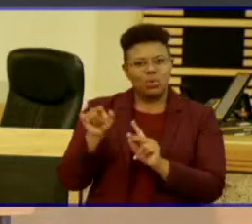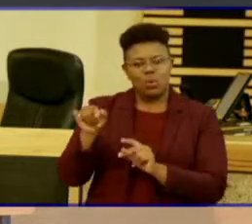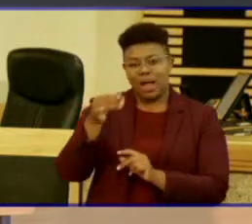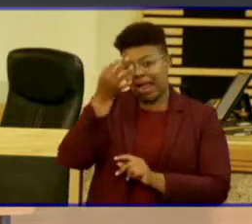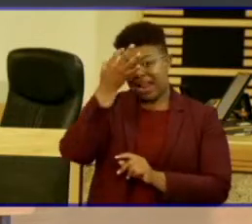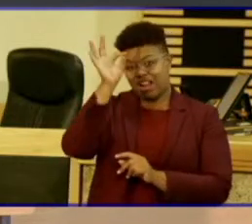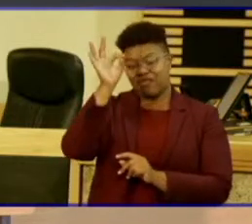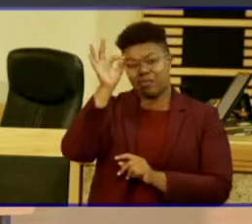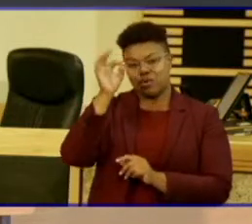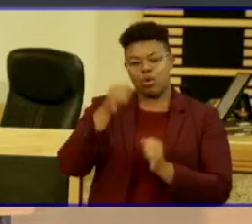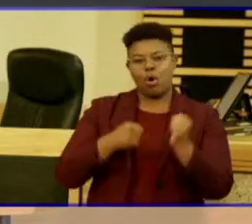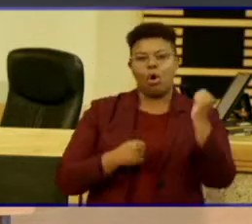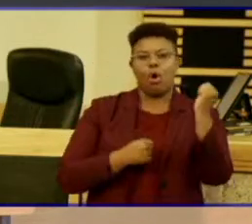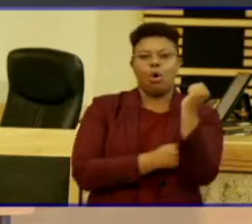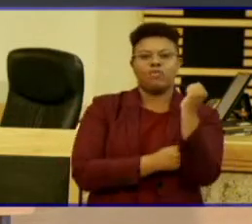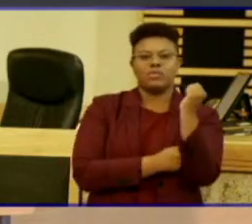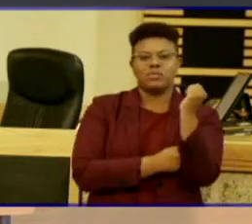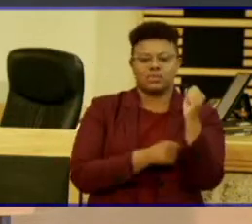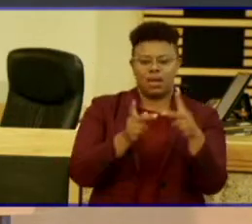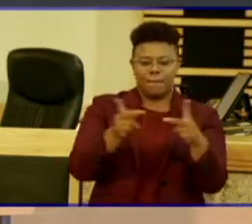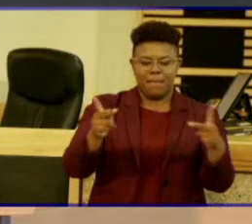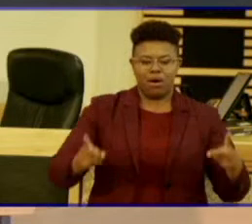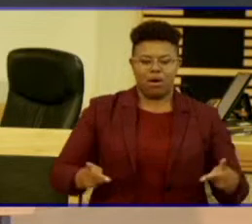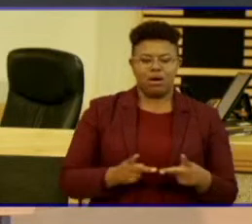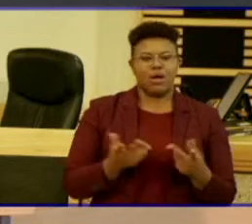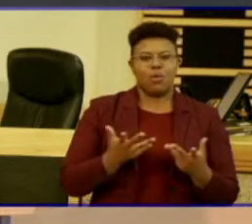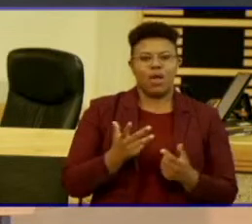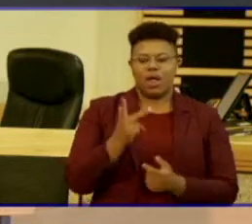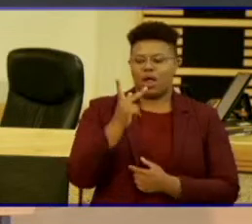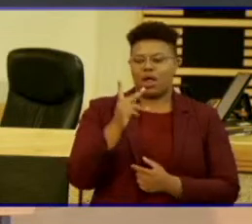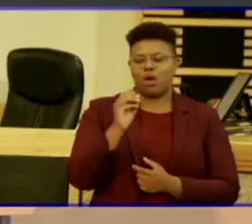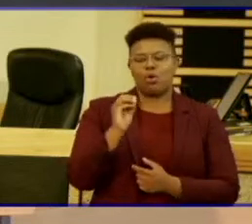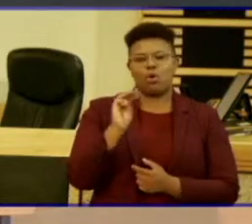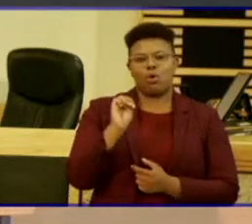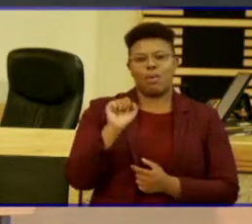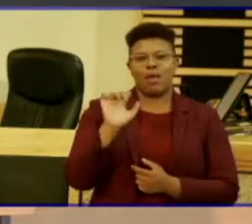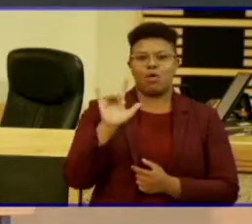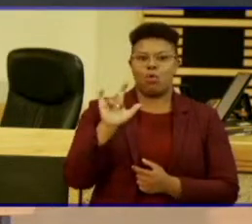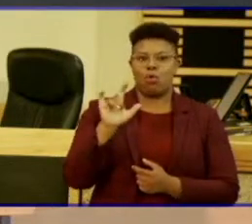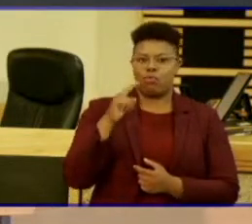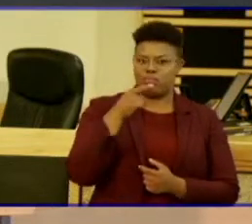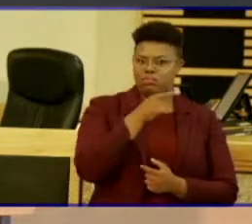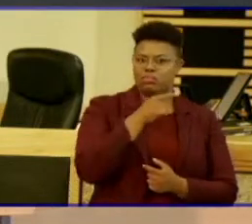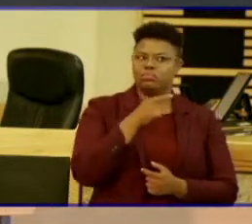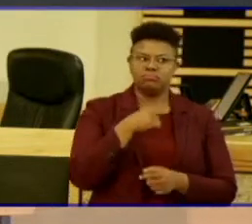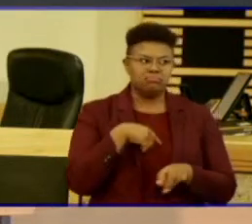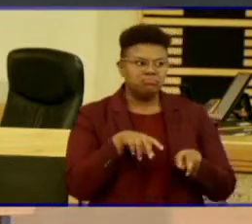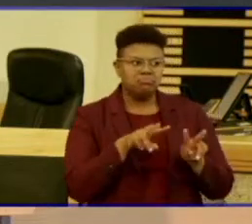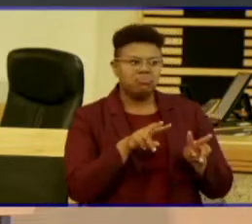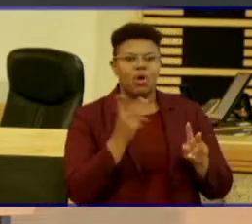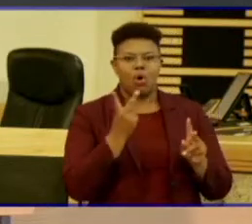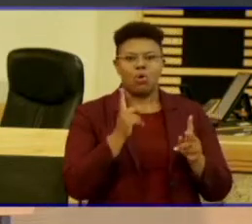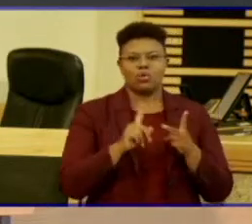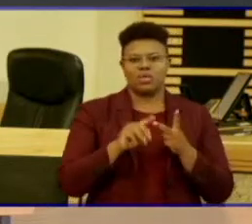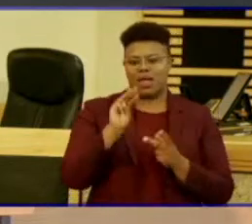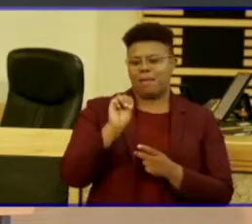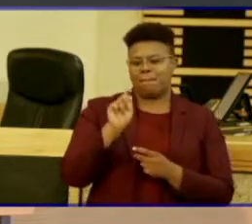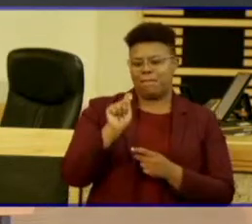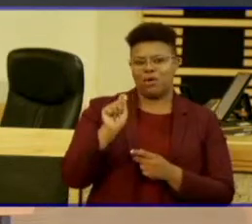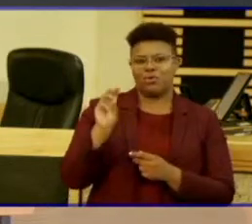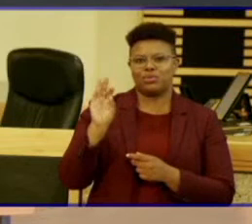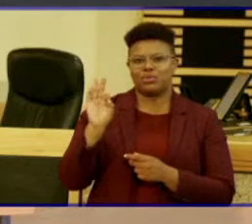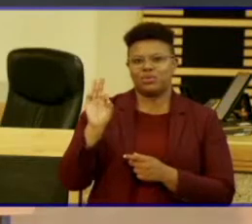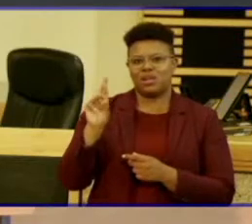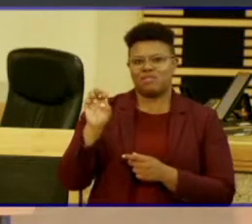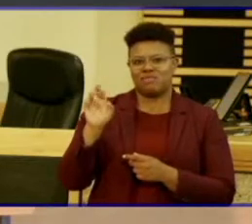office park in Maletswayi, Komani, and Mount Frere as we consolidate government office precinct strategy